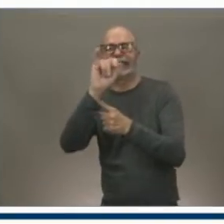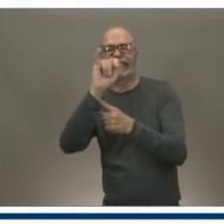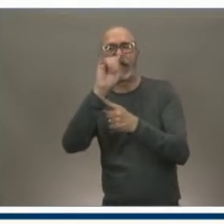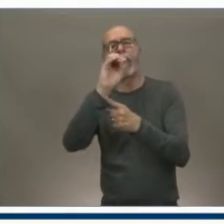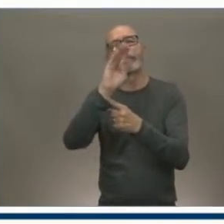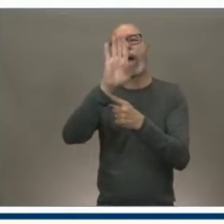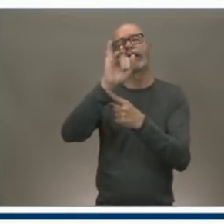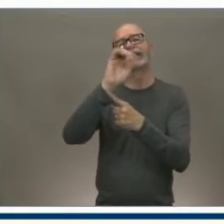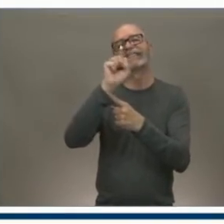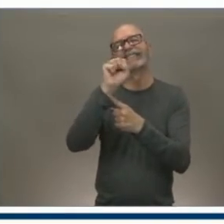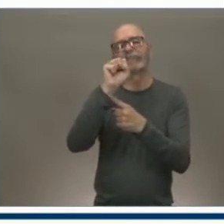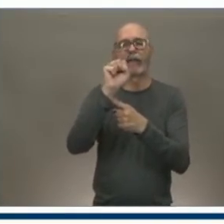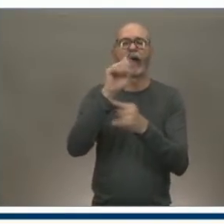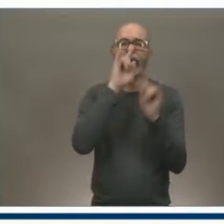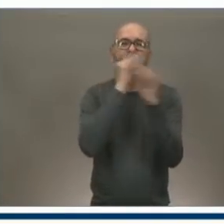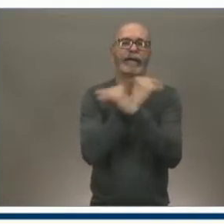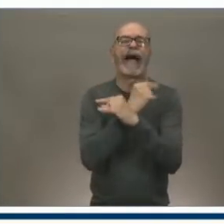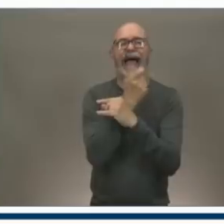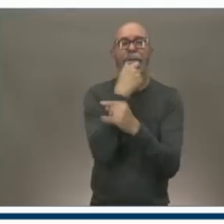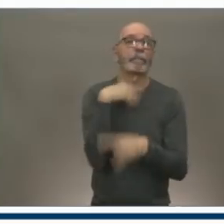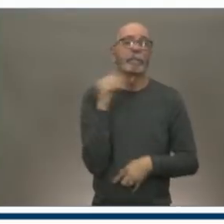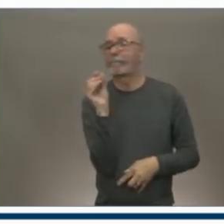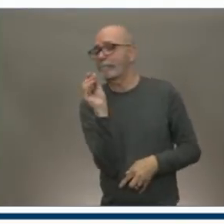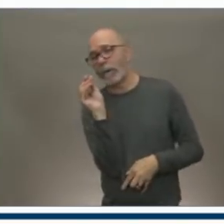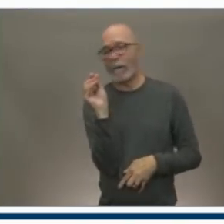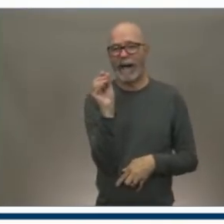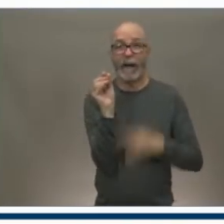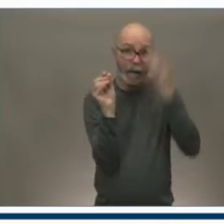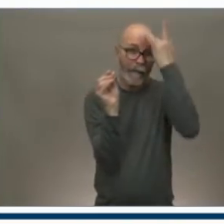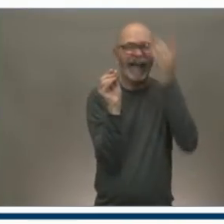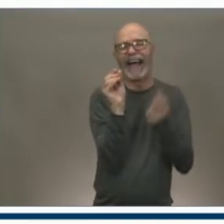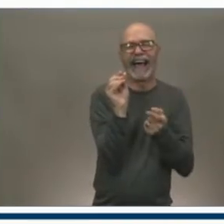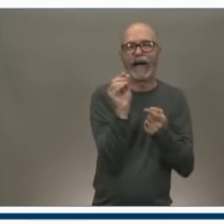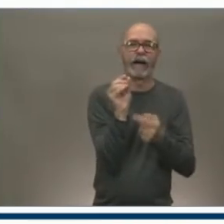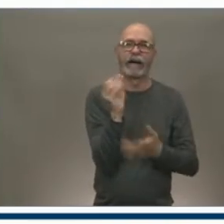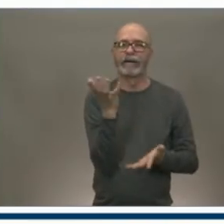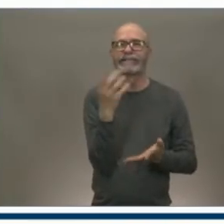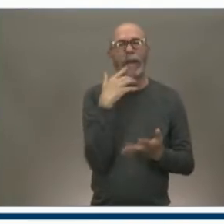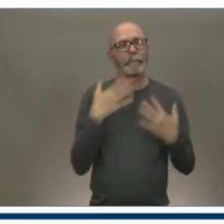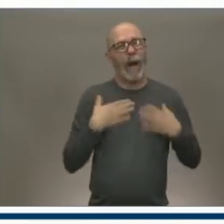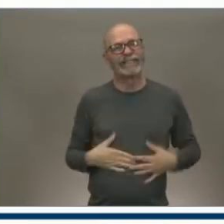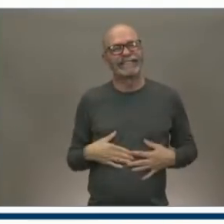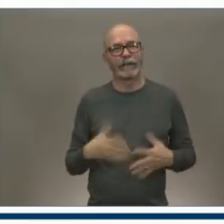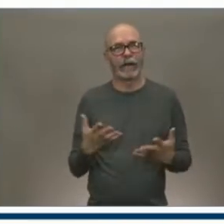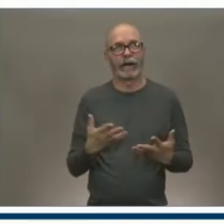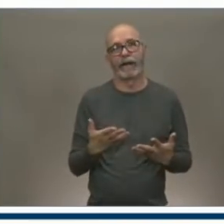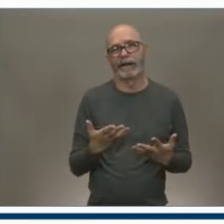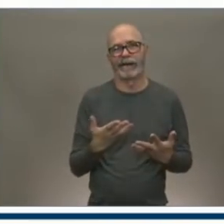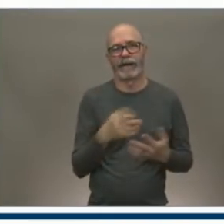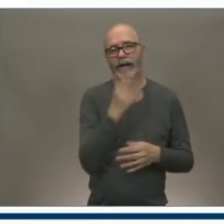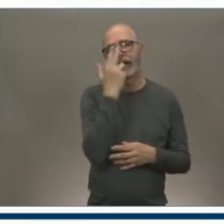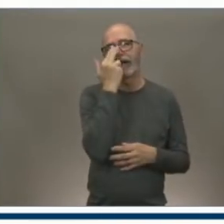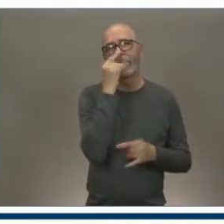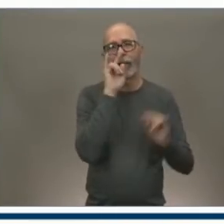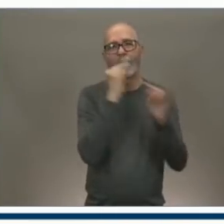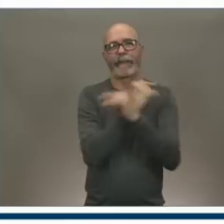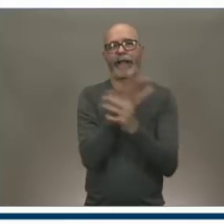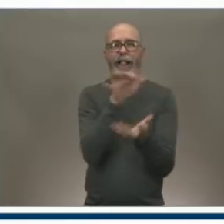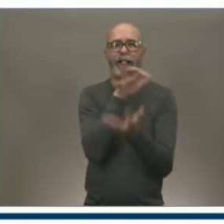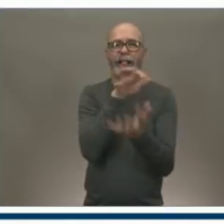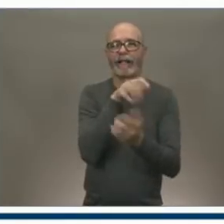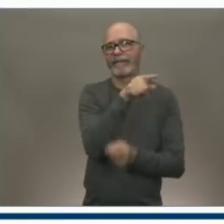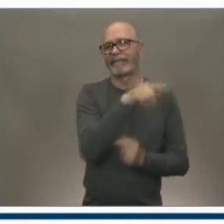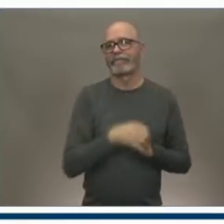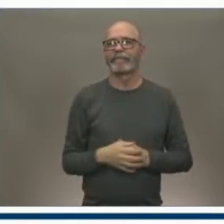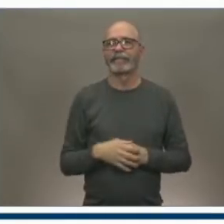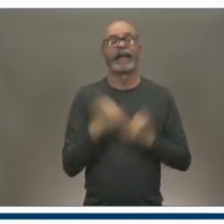Health. Over to you, Chrissy. We'll take one question and one follow-up in the time that we have for today. First question will go to CTV Natasha Pace.